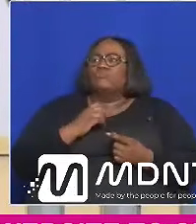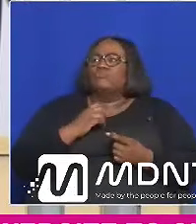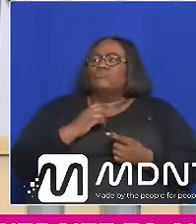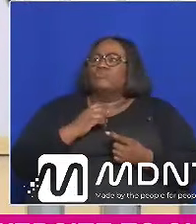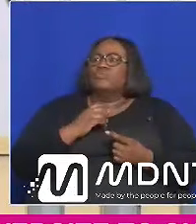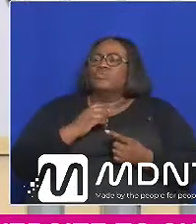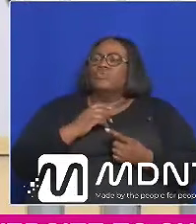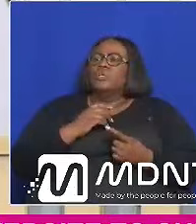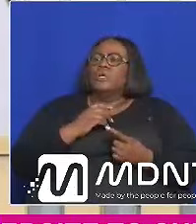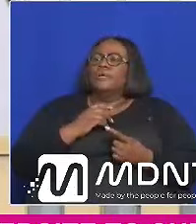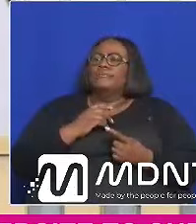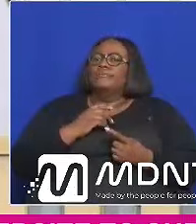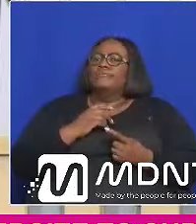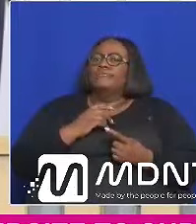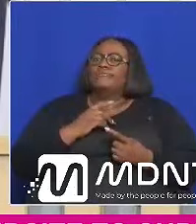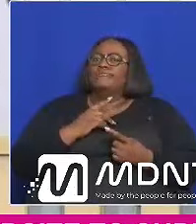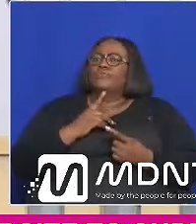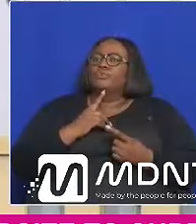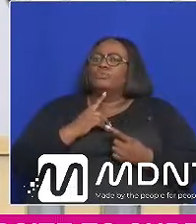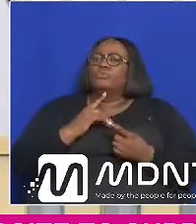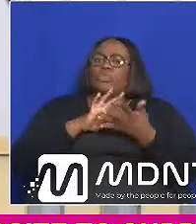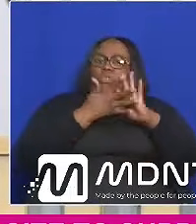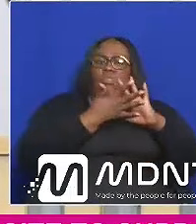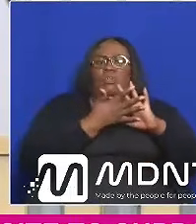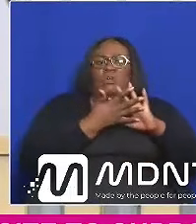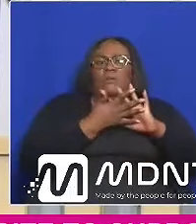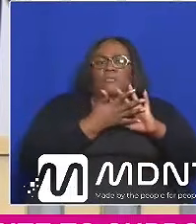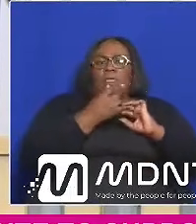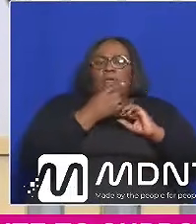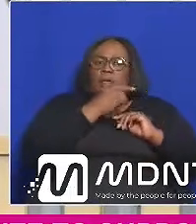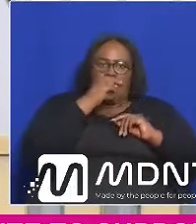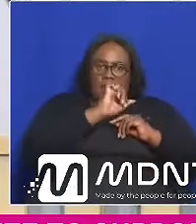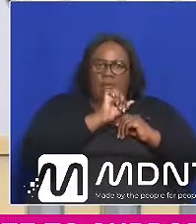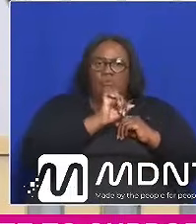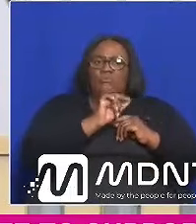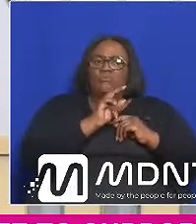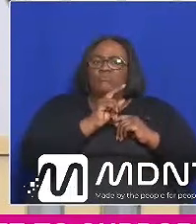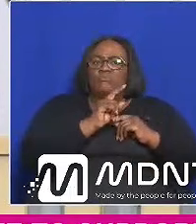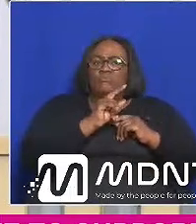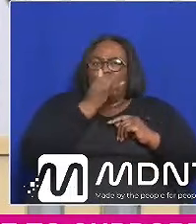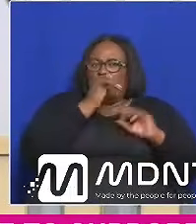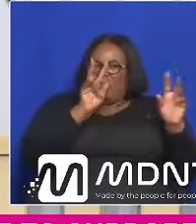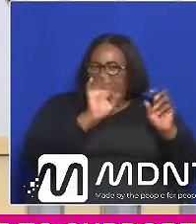free trial rights. I do not want to infringe my free trial rights by